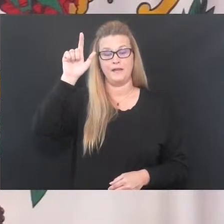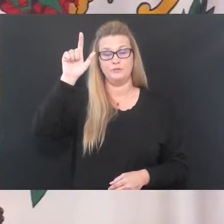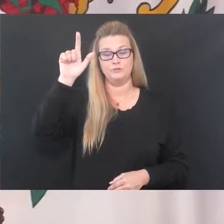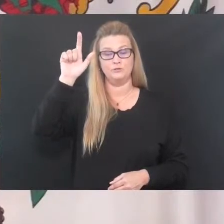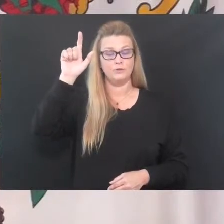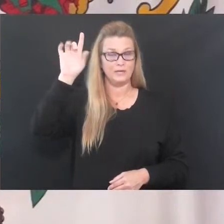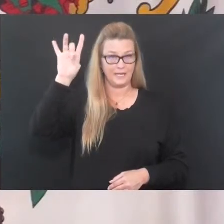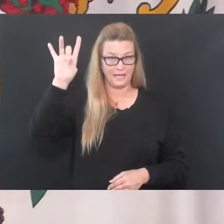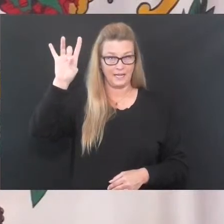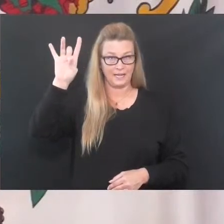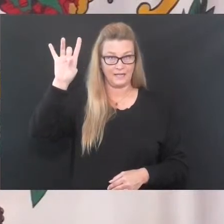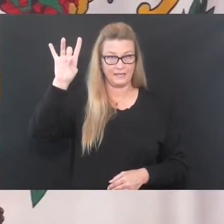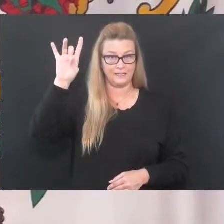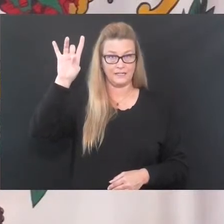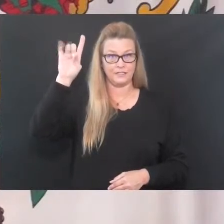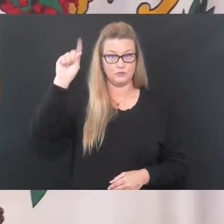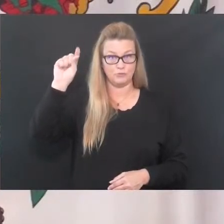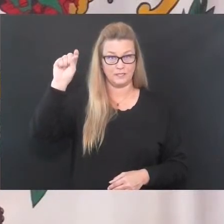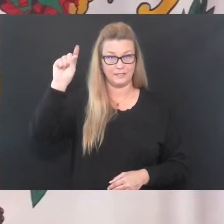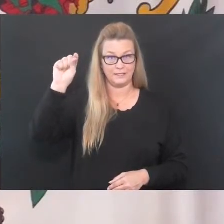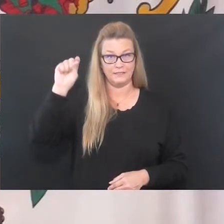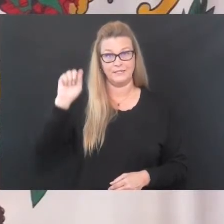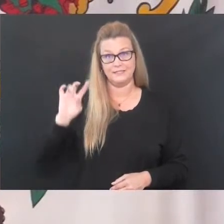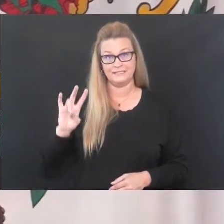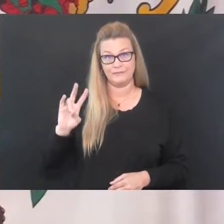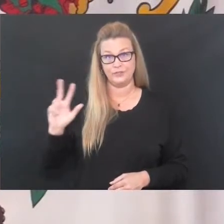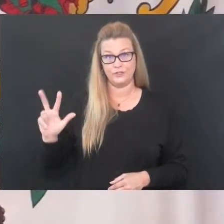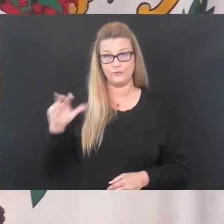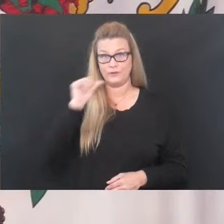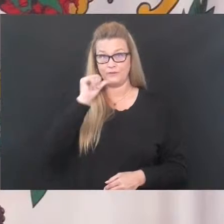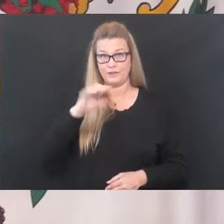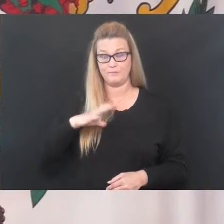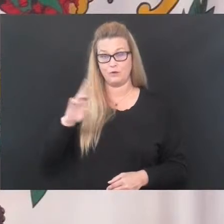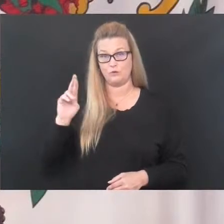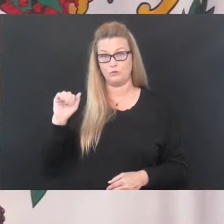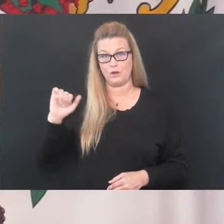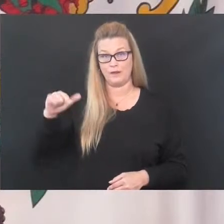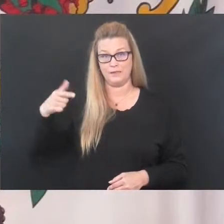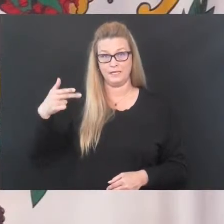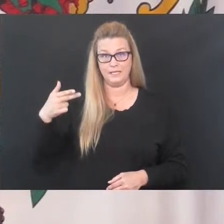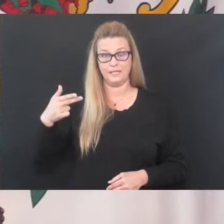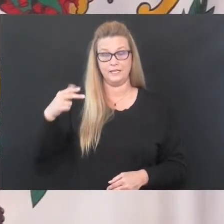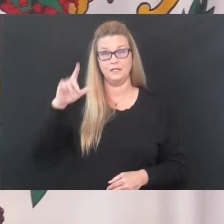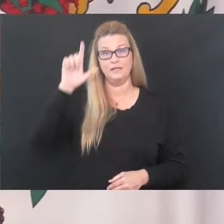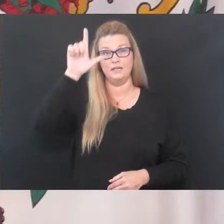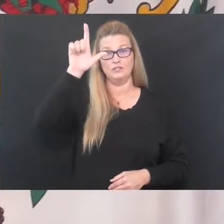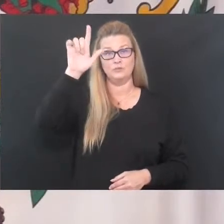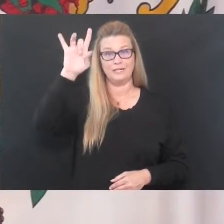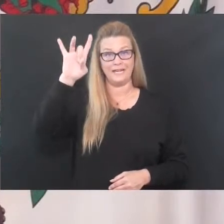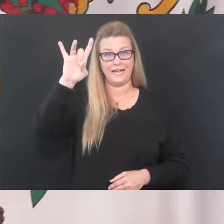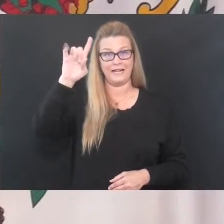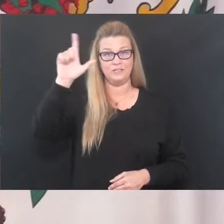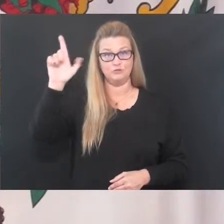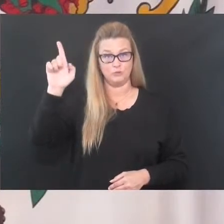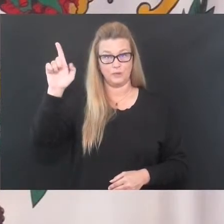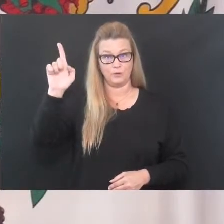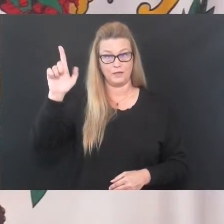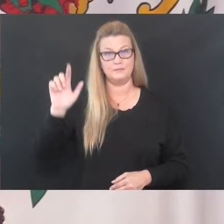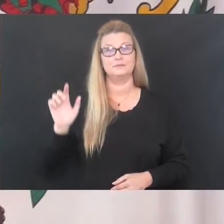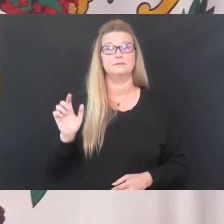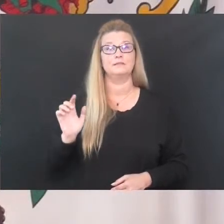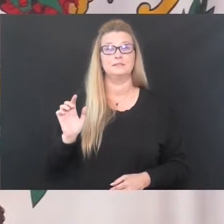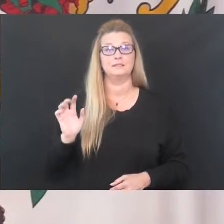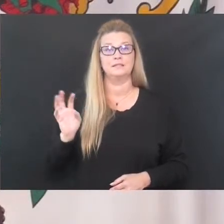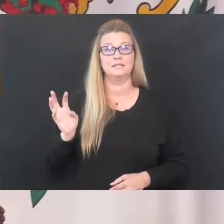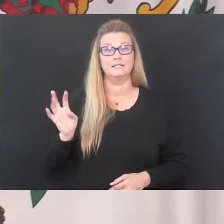Our 2,820th death is a 73-year-old female from Raleigh County. And our 2,821st death in West